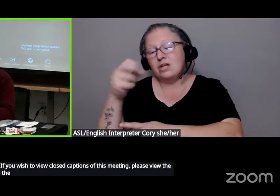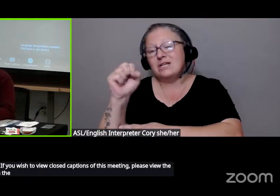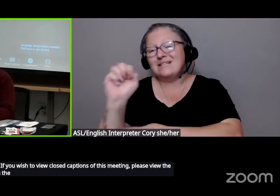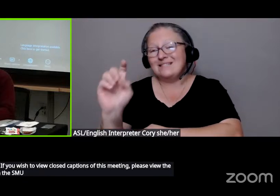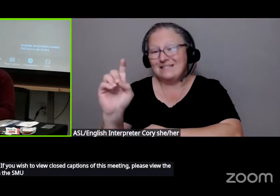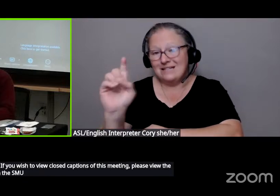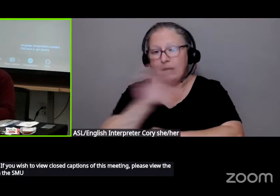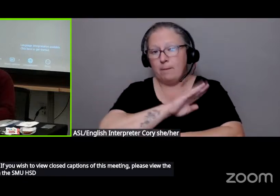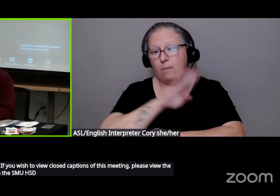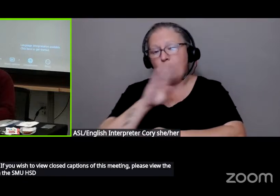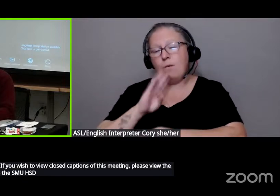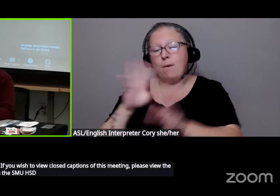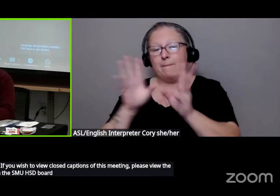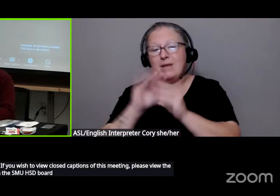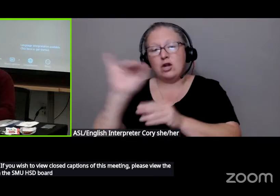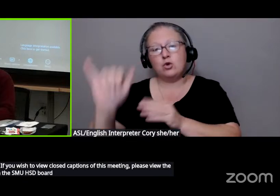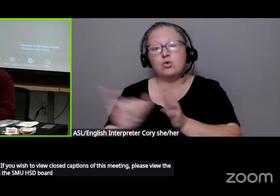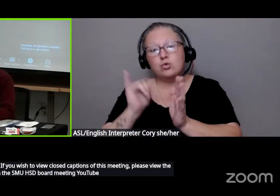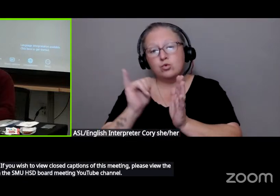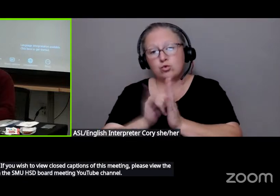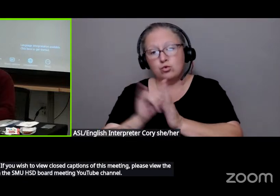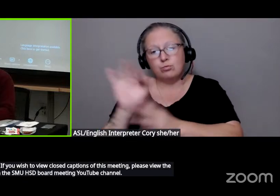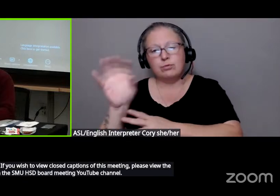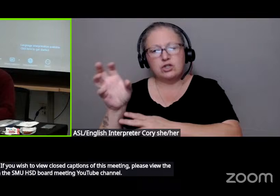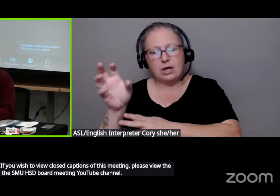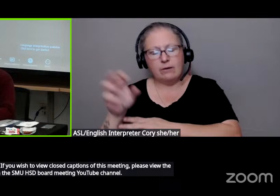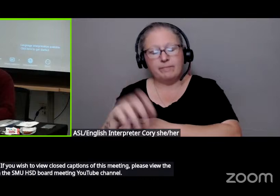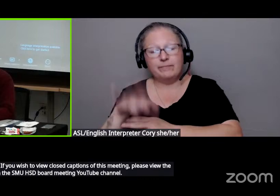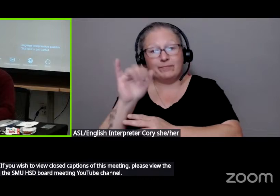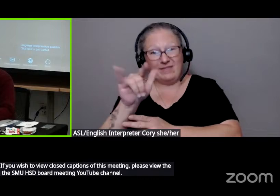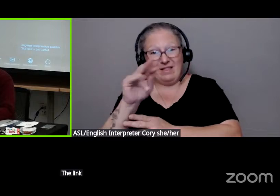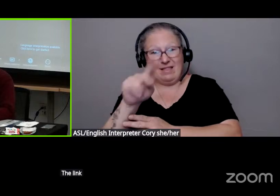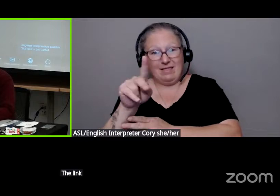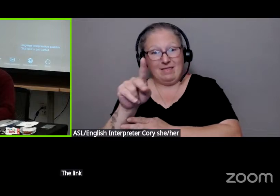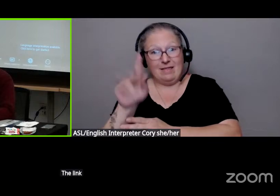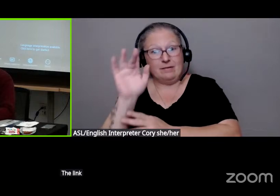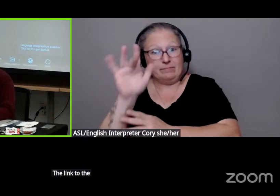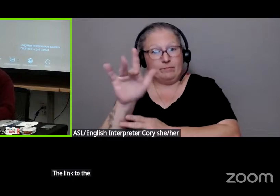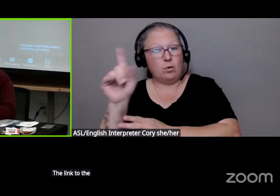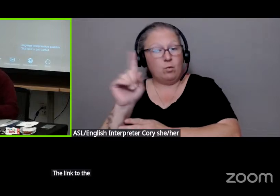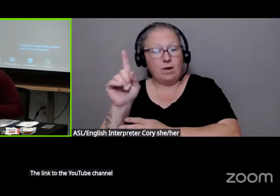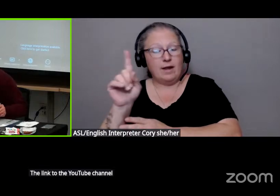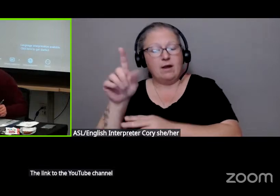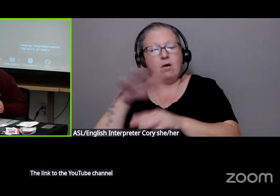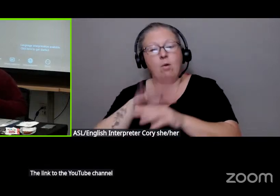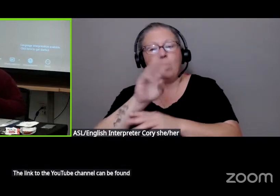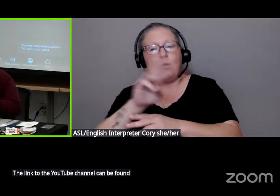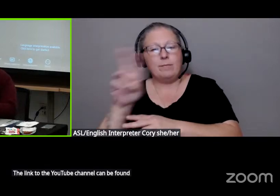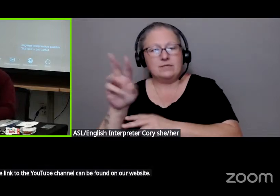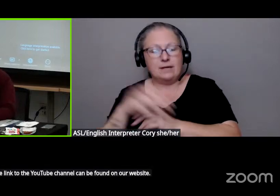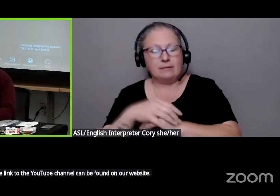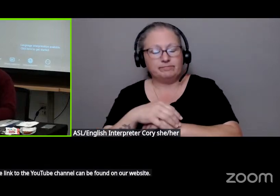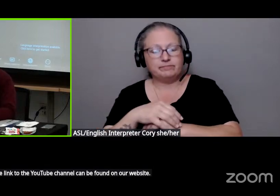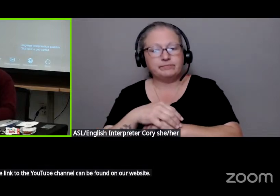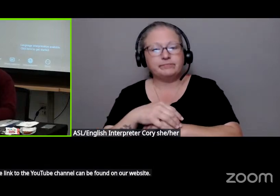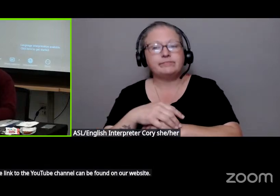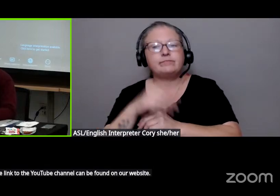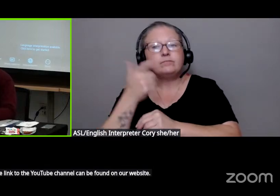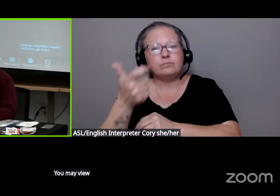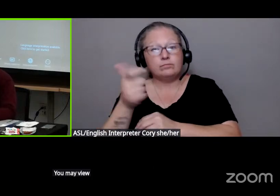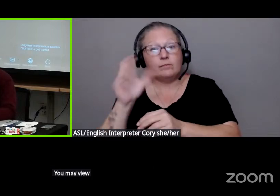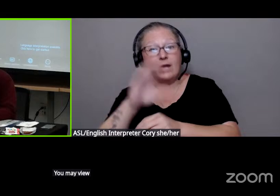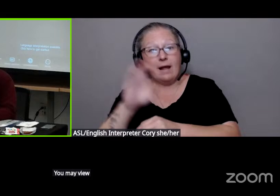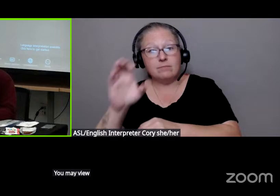SMUHSD Board Meeting YouTube channel. The link to the YouTube channel can be found on our website. You may view captions